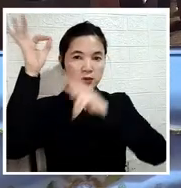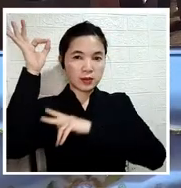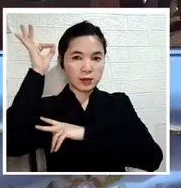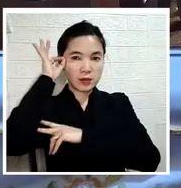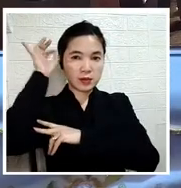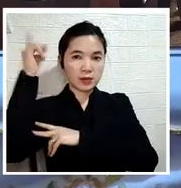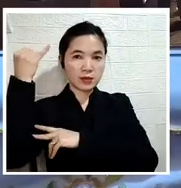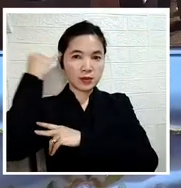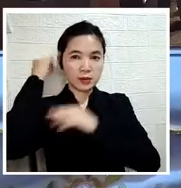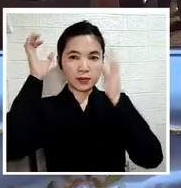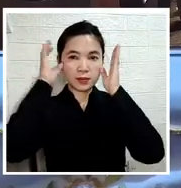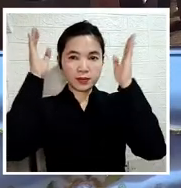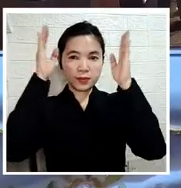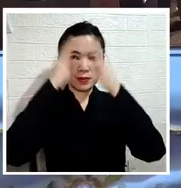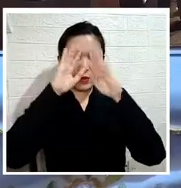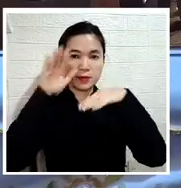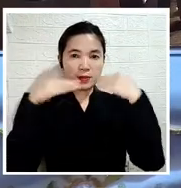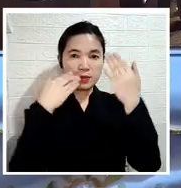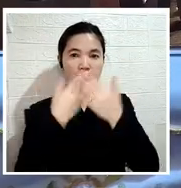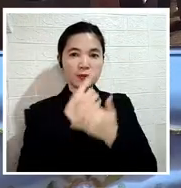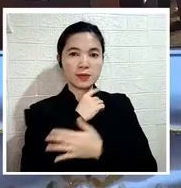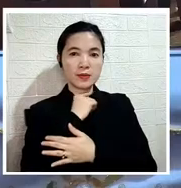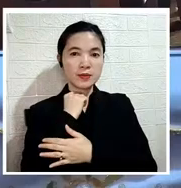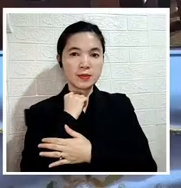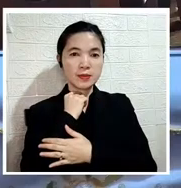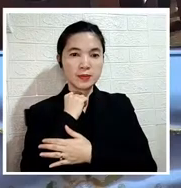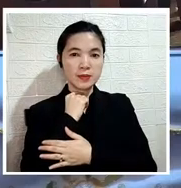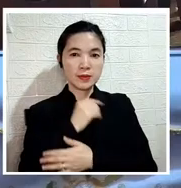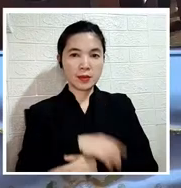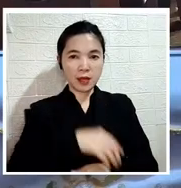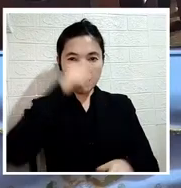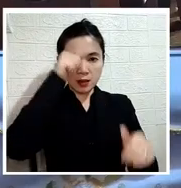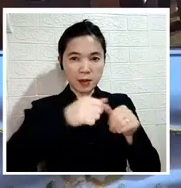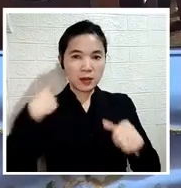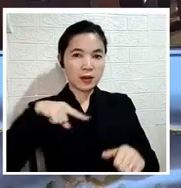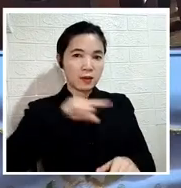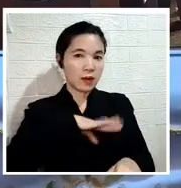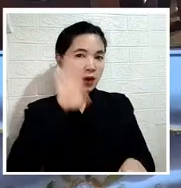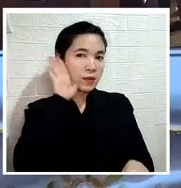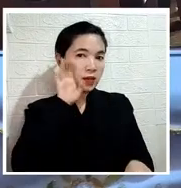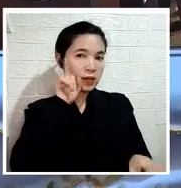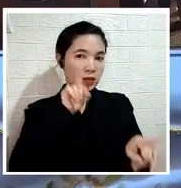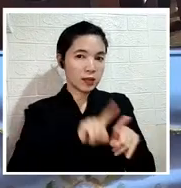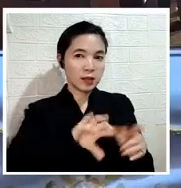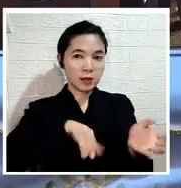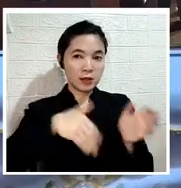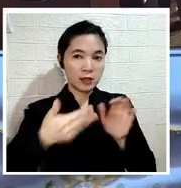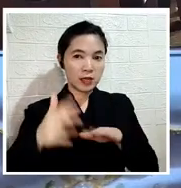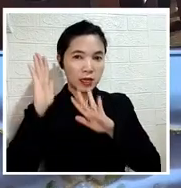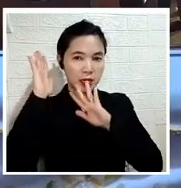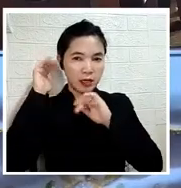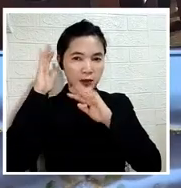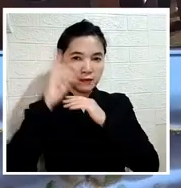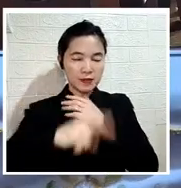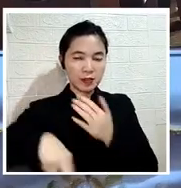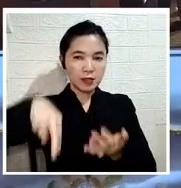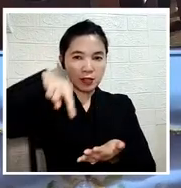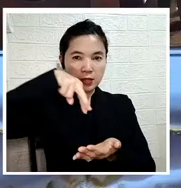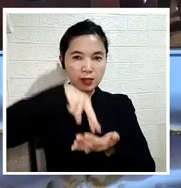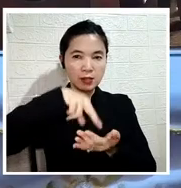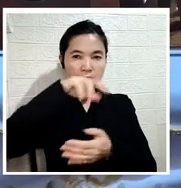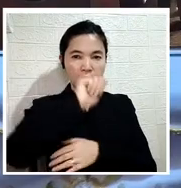Pope, Jose, our Bishop, and all the clergy. Remember also our brothers and sisters who have fallen asleep in the hope of the